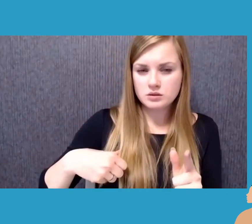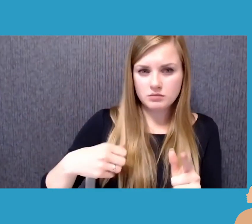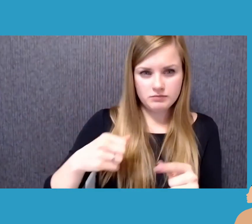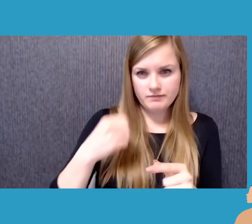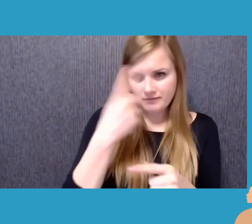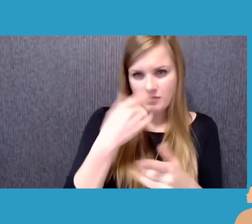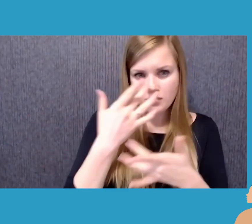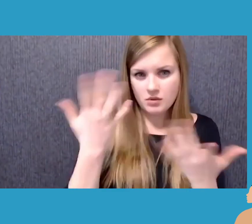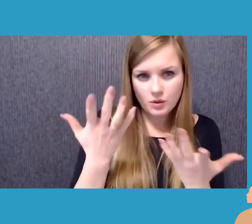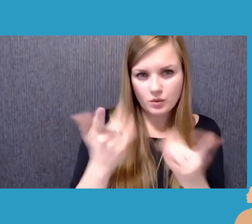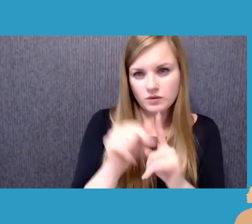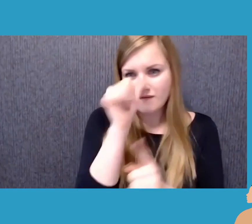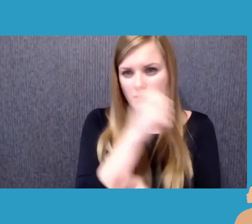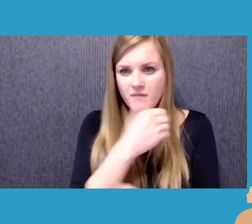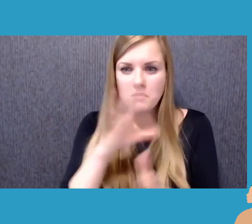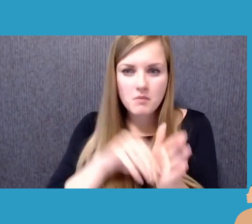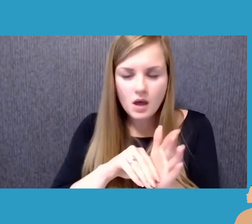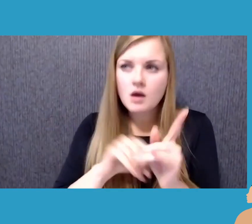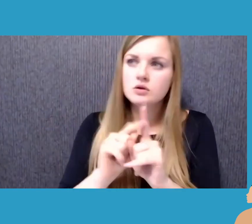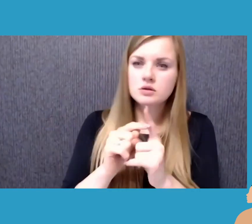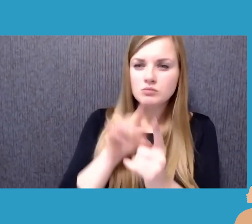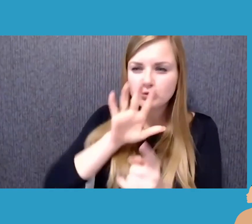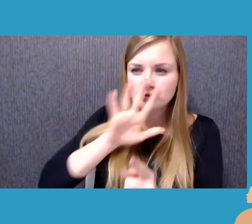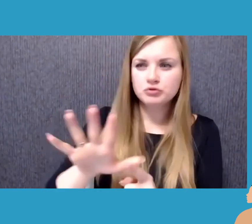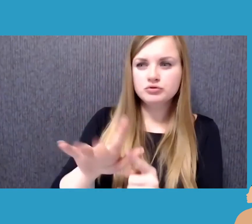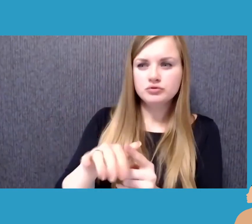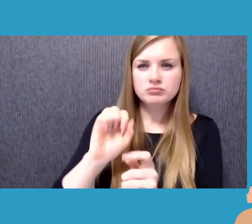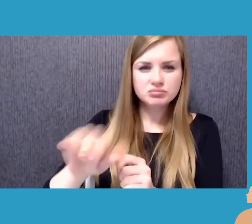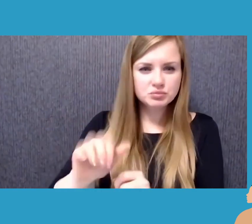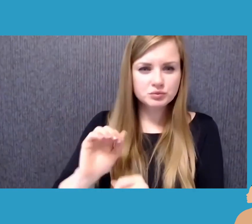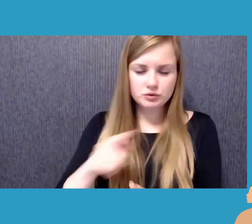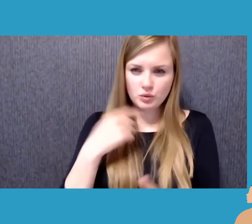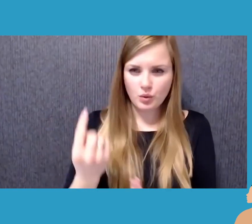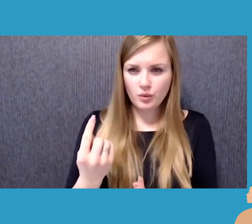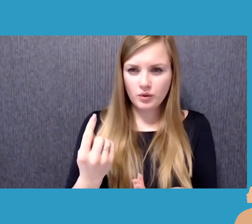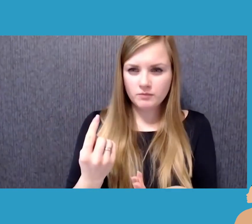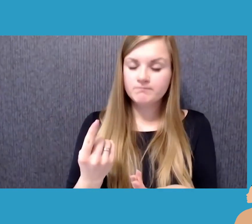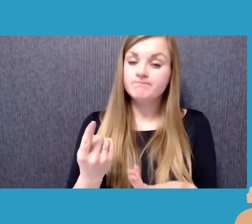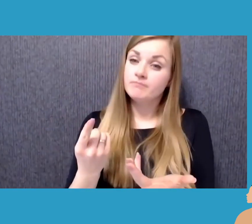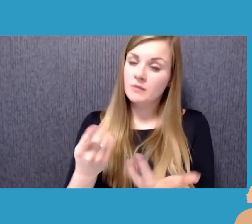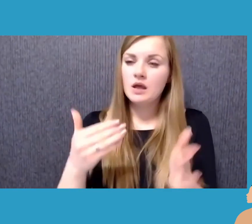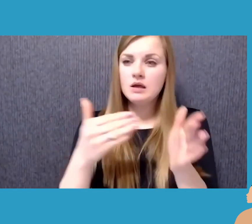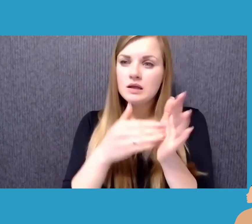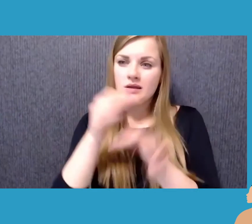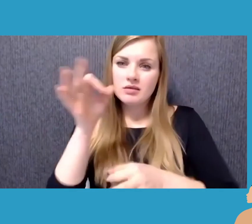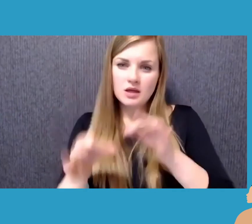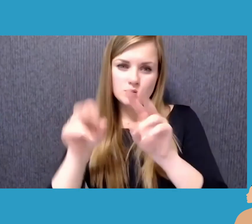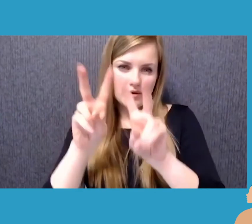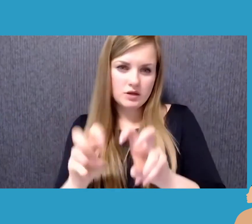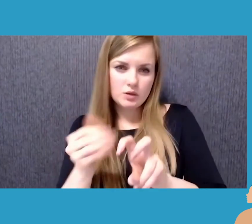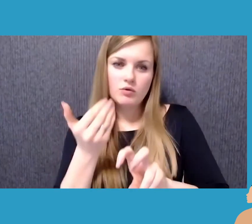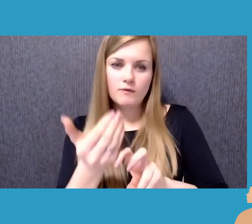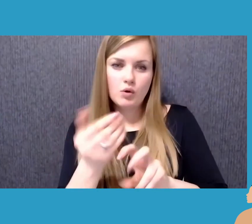anonymous ones, anonymous commentators, so who are eager to incite hatred and to spread those